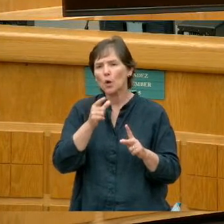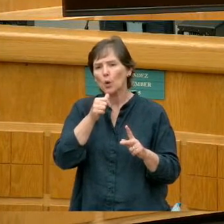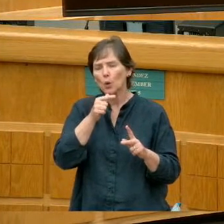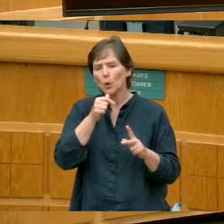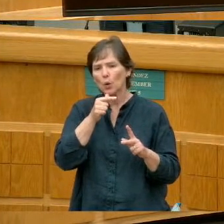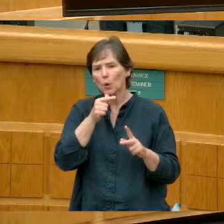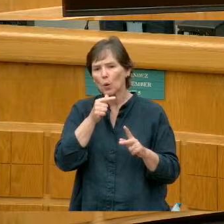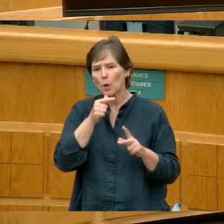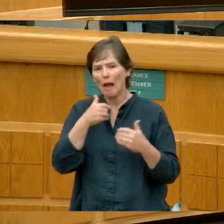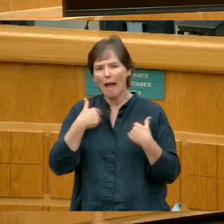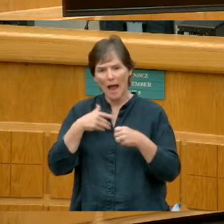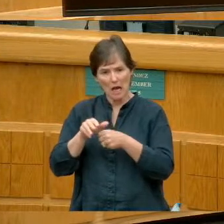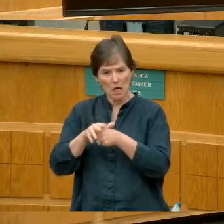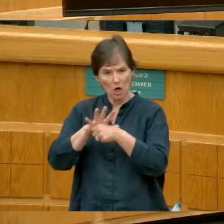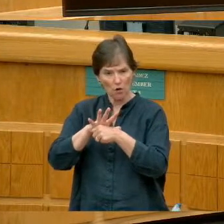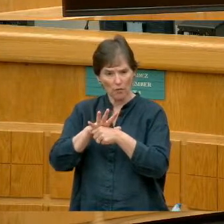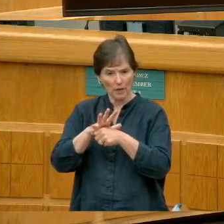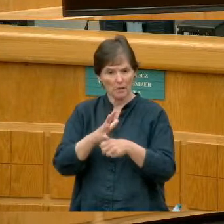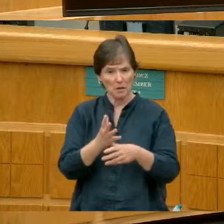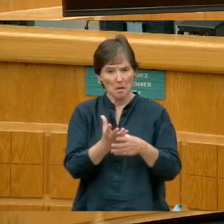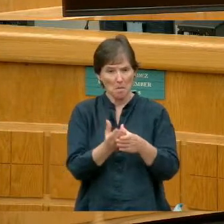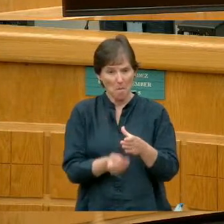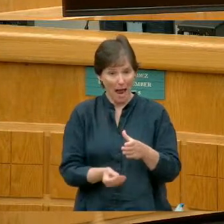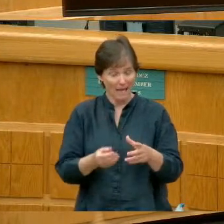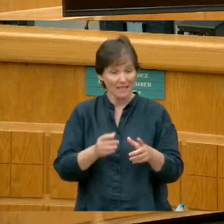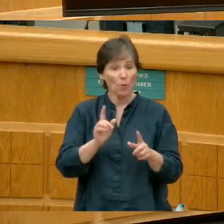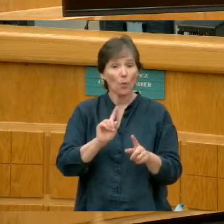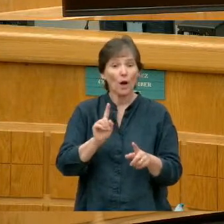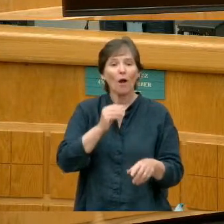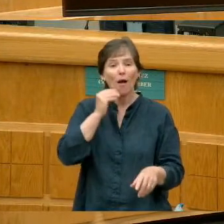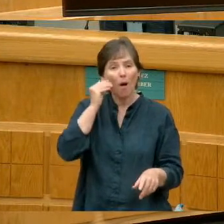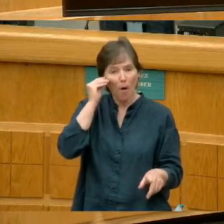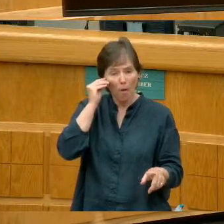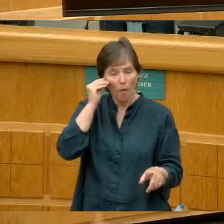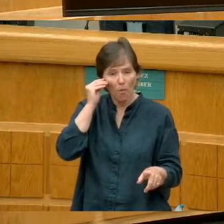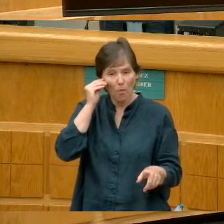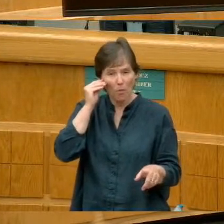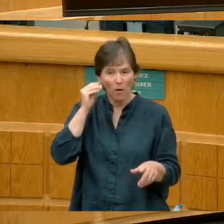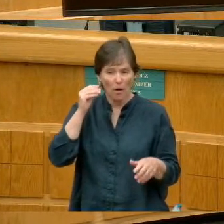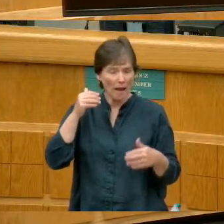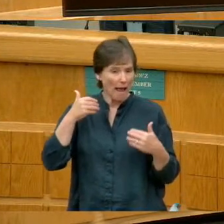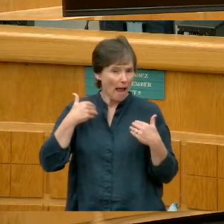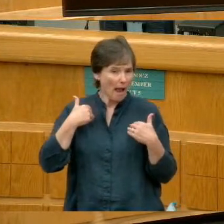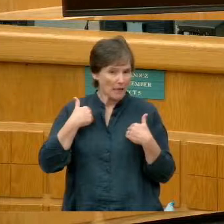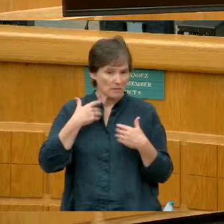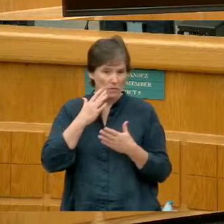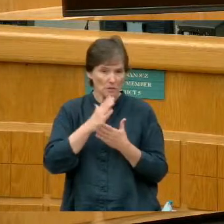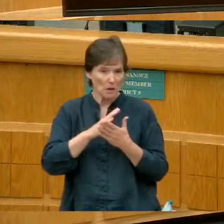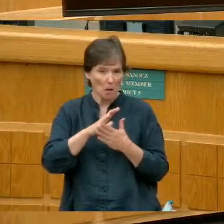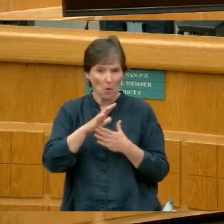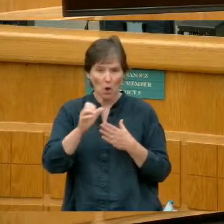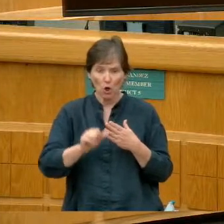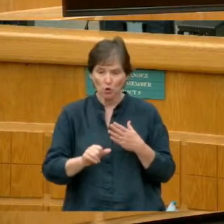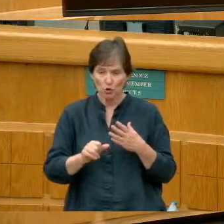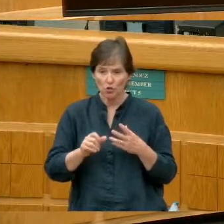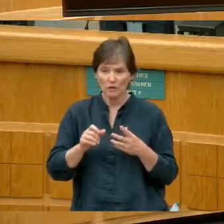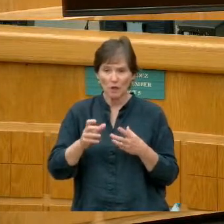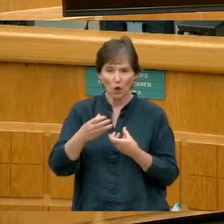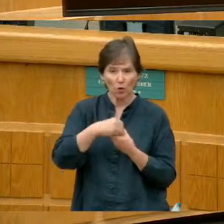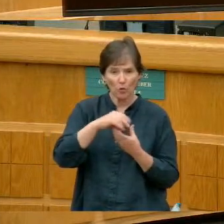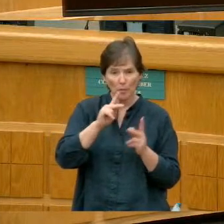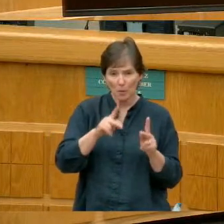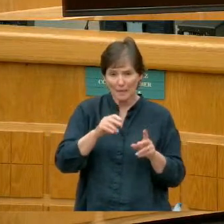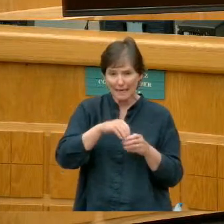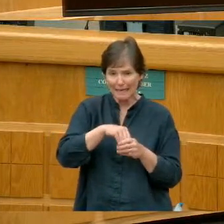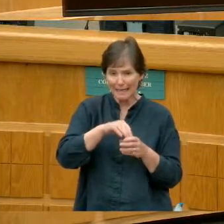maybe elaborate on these people that had received treatment? How did we know that they died of COVID-19 related illnesses? Okay, so the question is